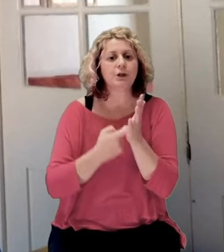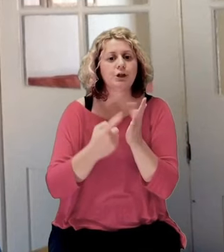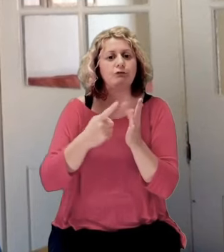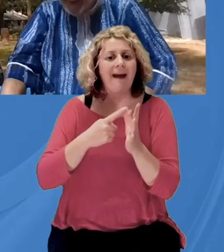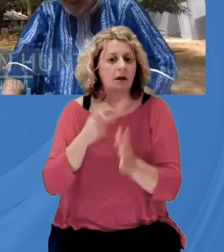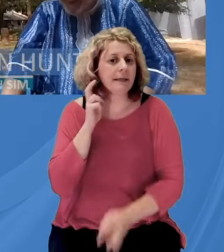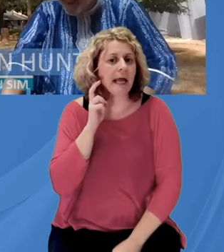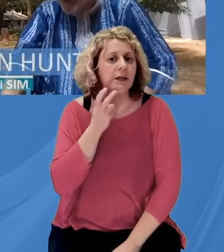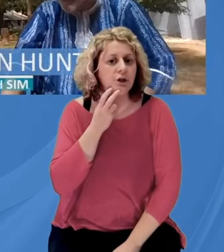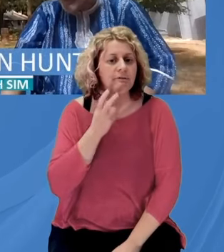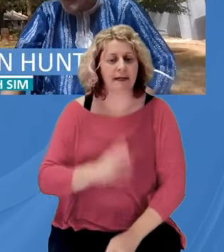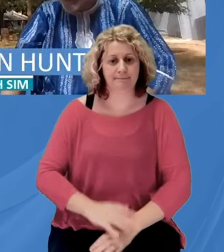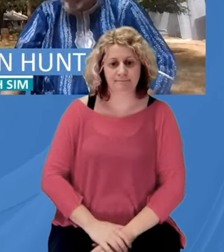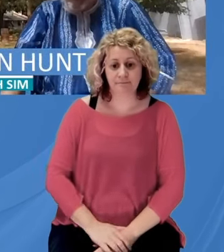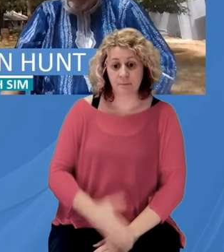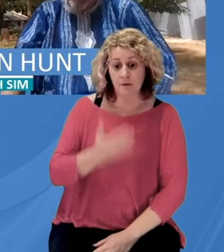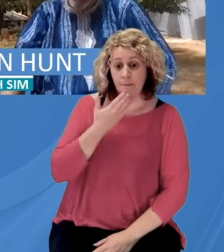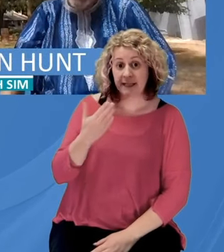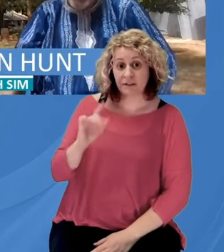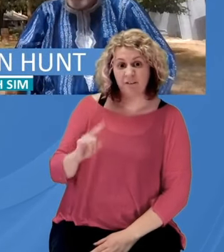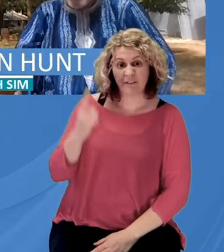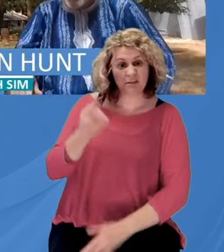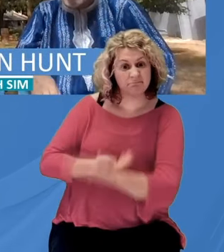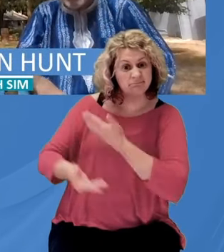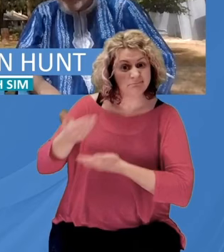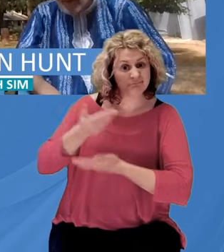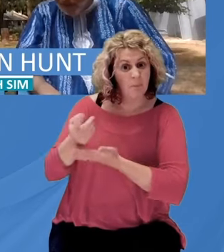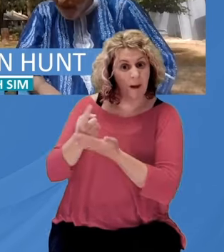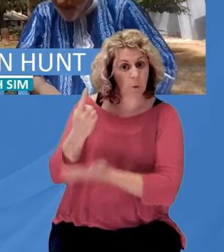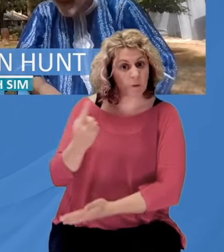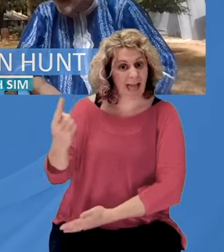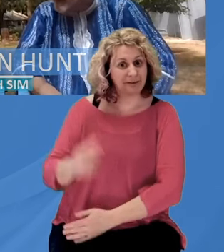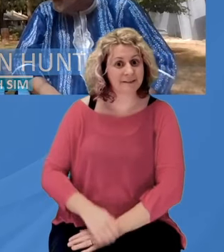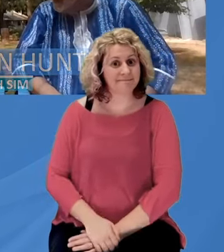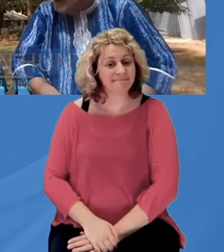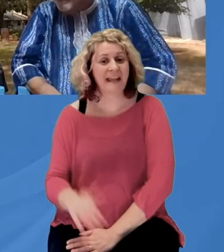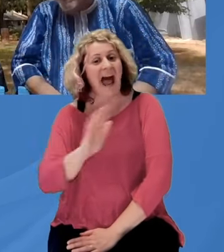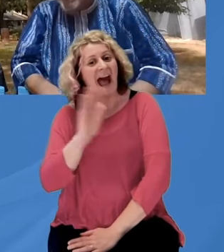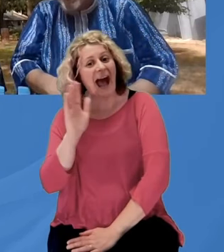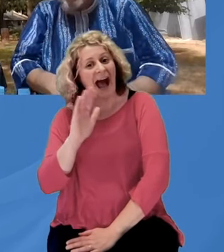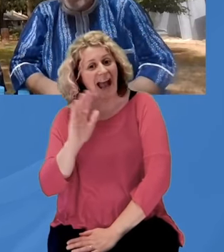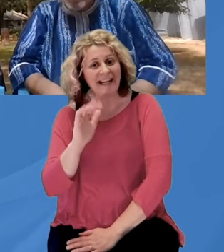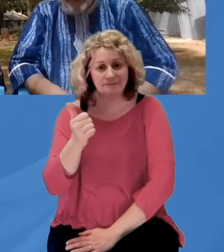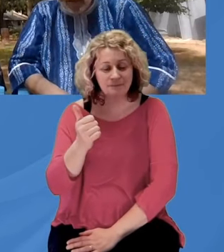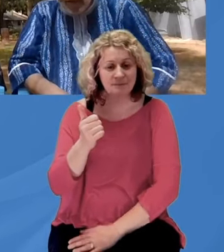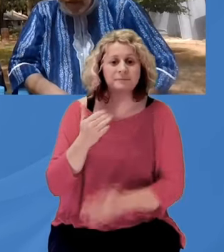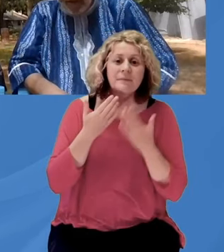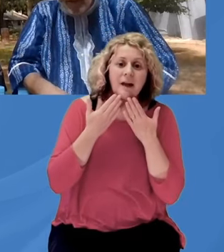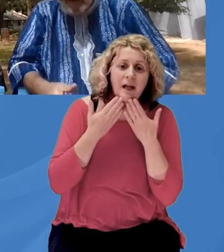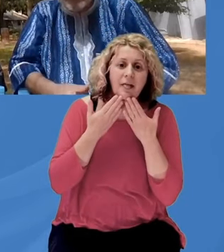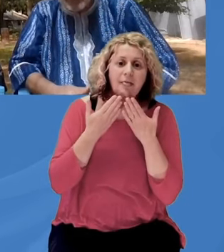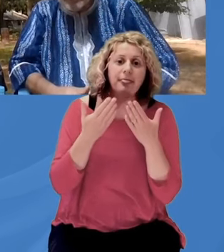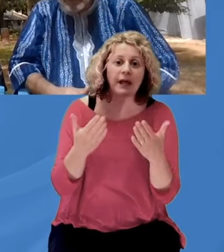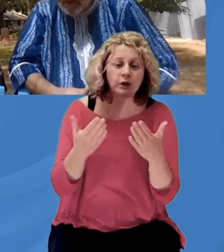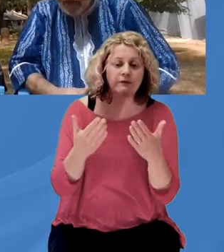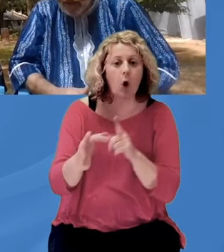Abby, perhaps you could just tell us a little bit about yourselves and your ministry. First of all, hi. Hi. And thank you for